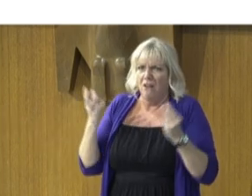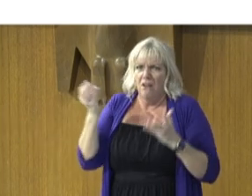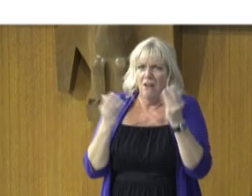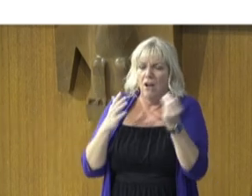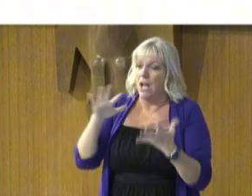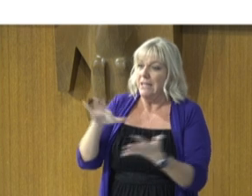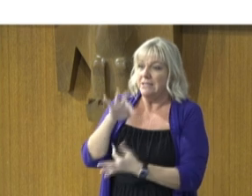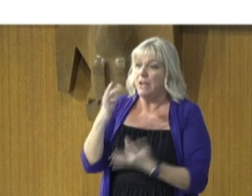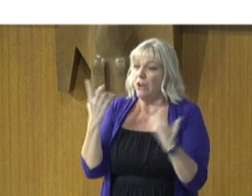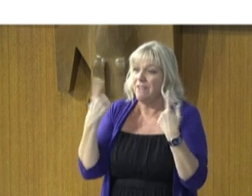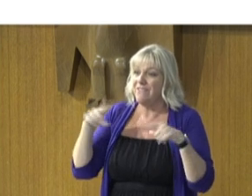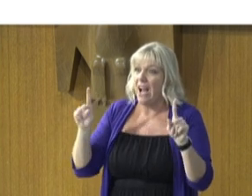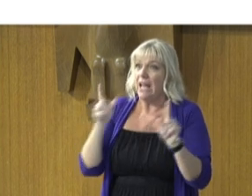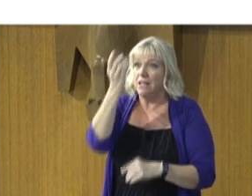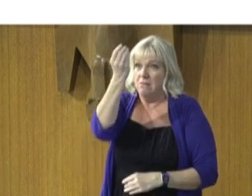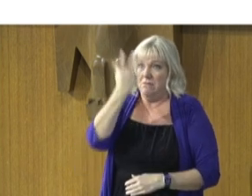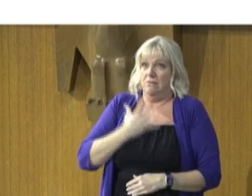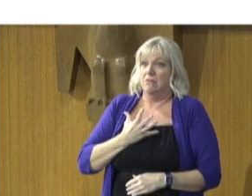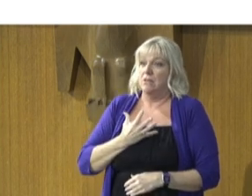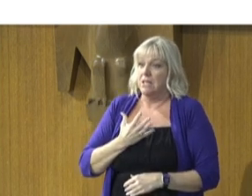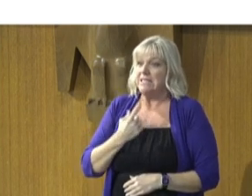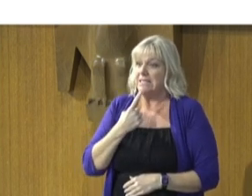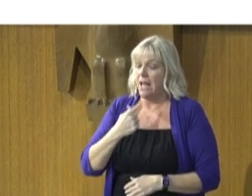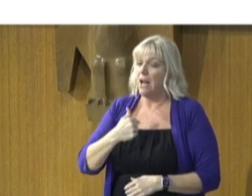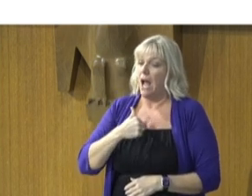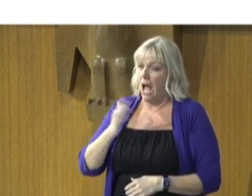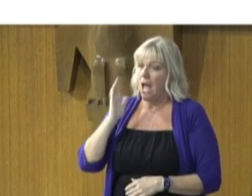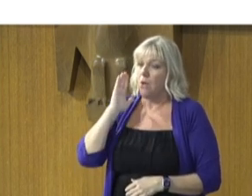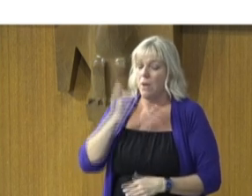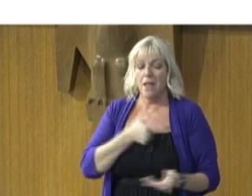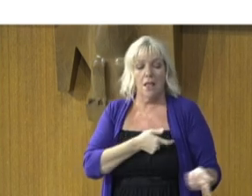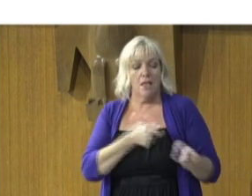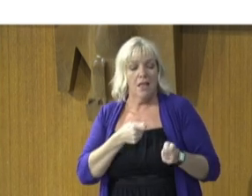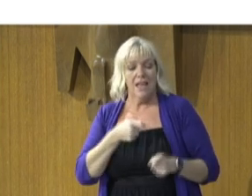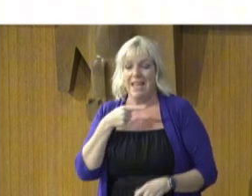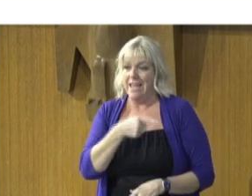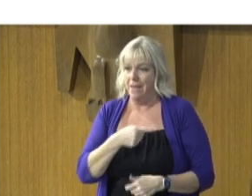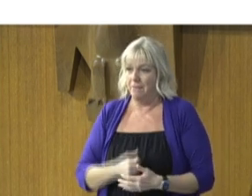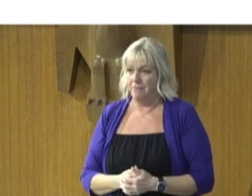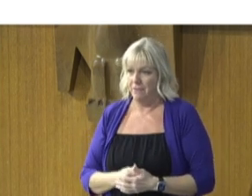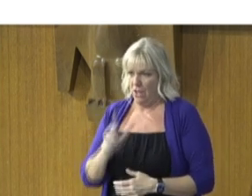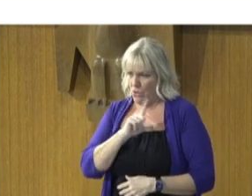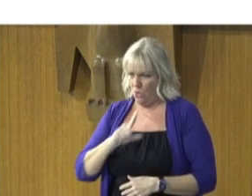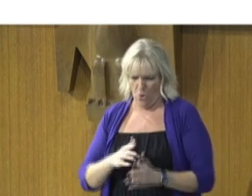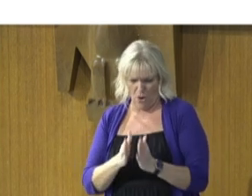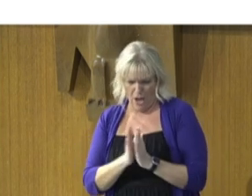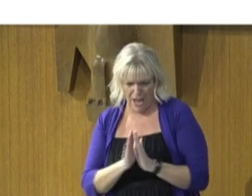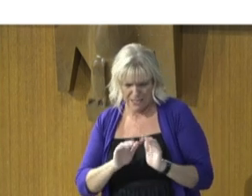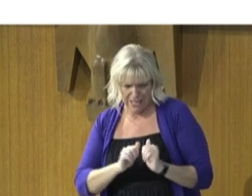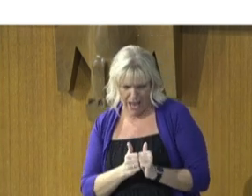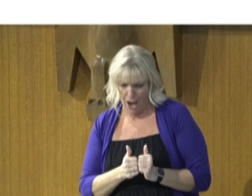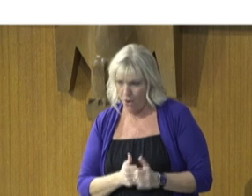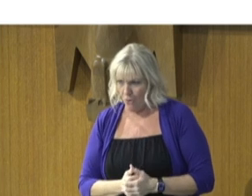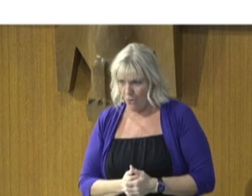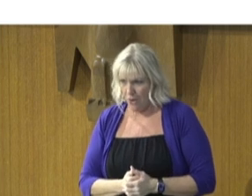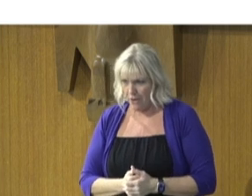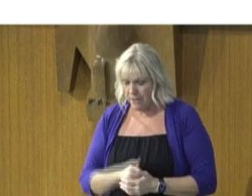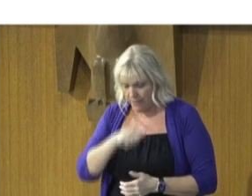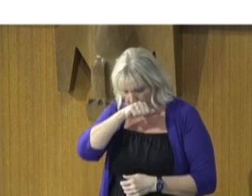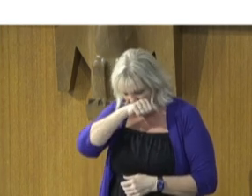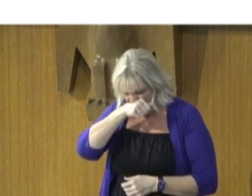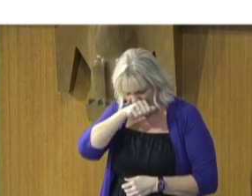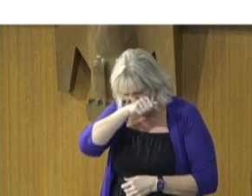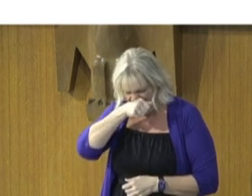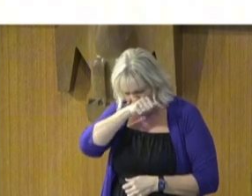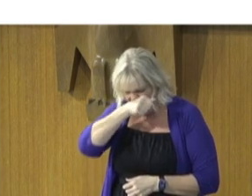spirit came forward and stood before the Lord, saying, 'I will entice him.' 'How?' the Lord asked him. He replied, 'I will go out and